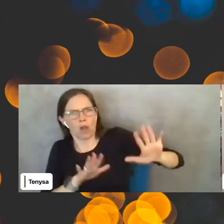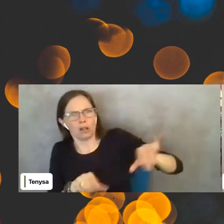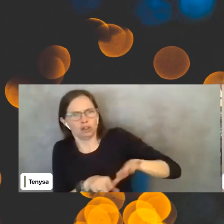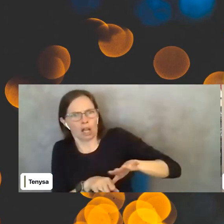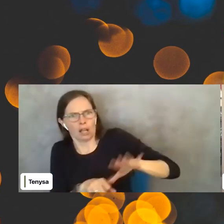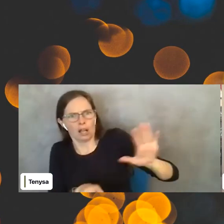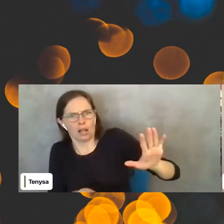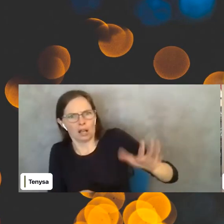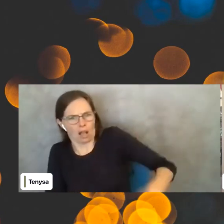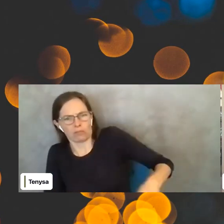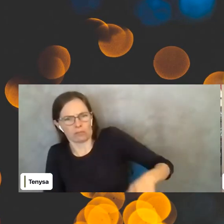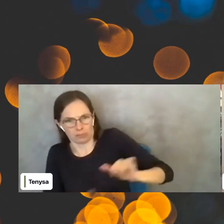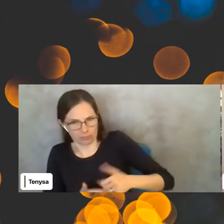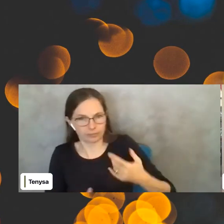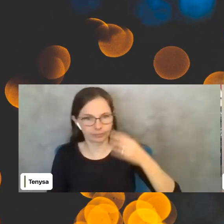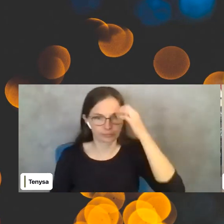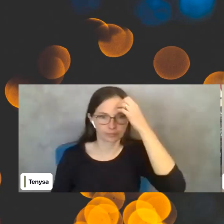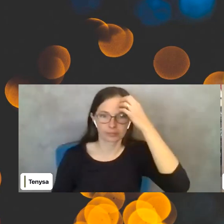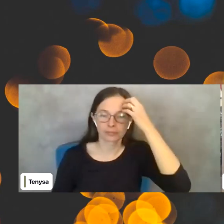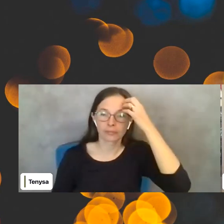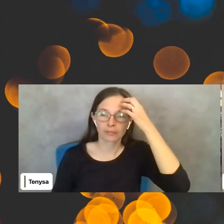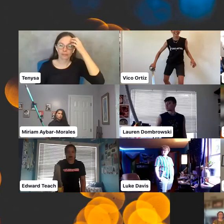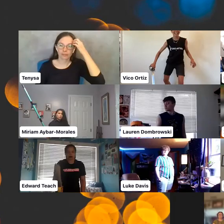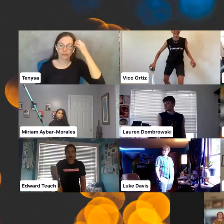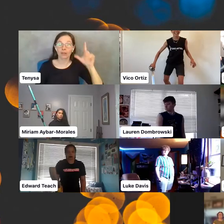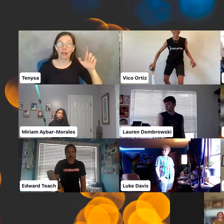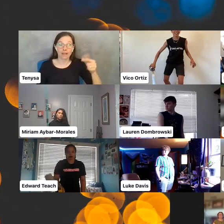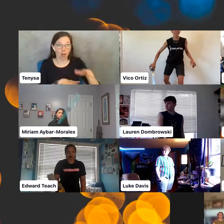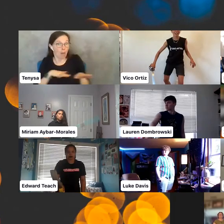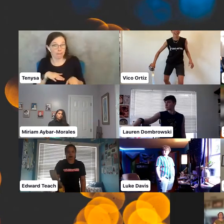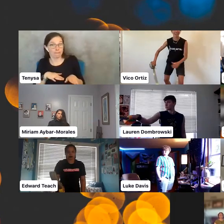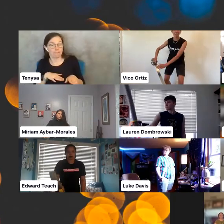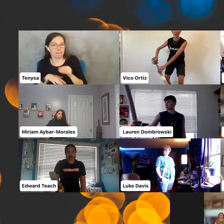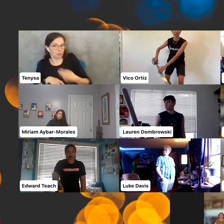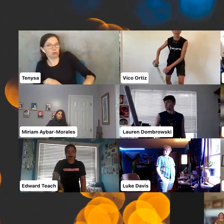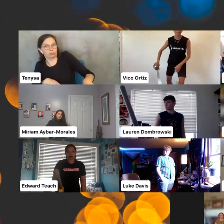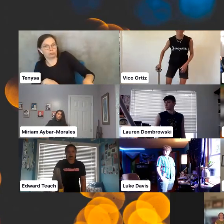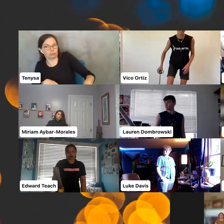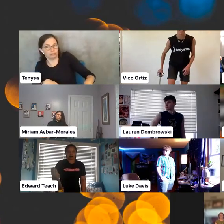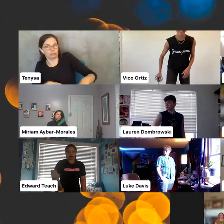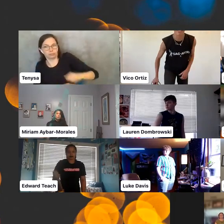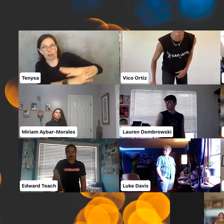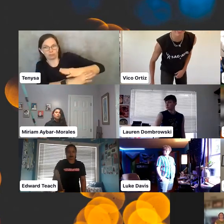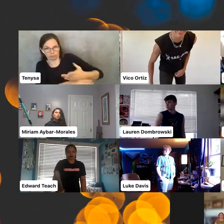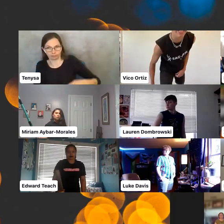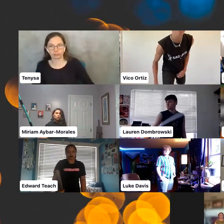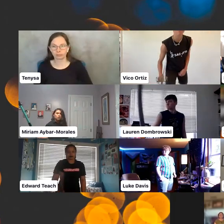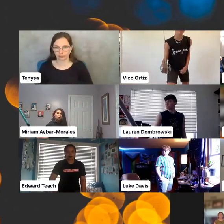cover that out. Get the leg out and get the sword into parry.